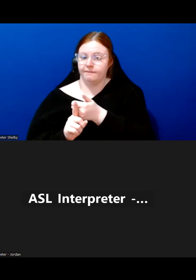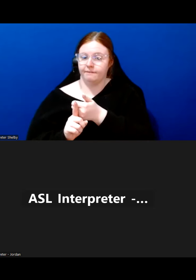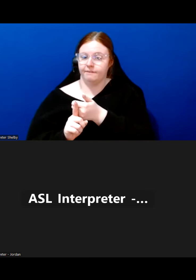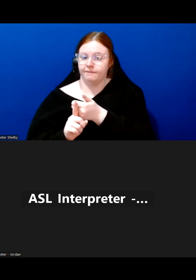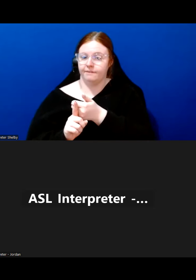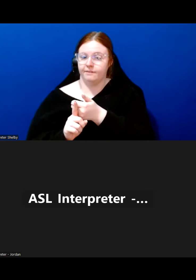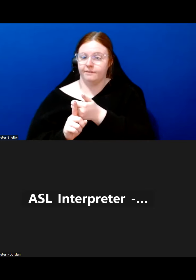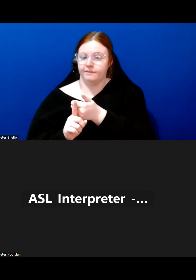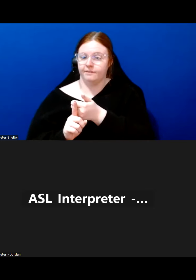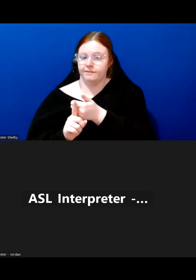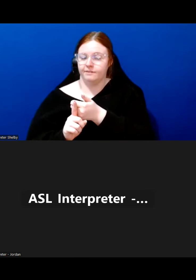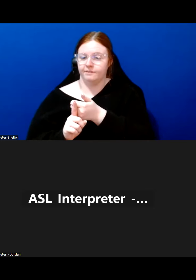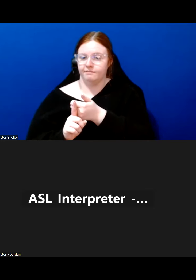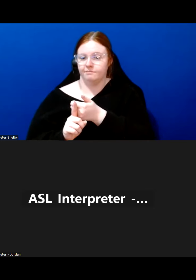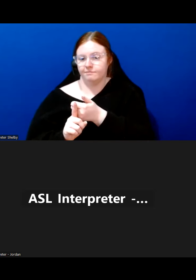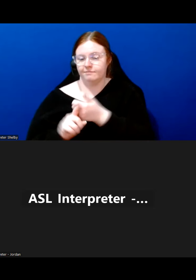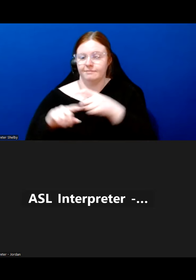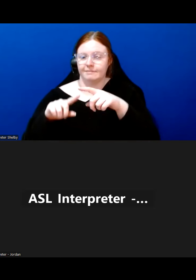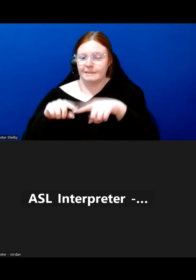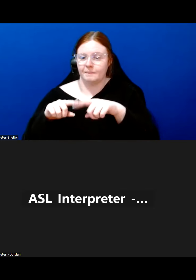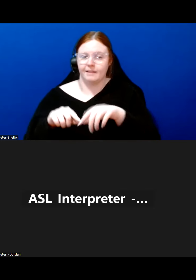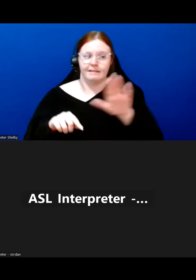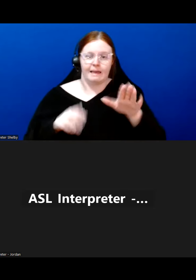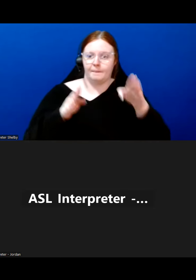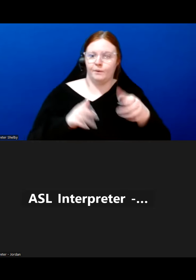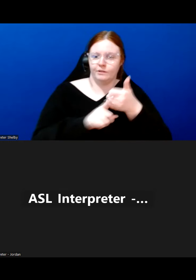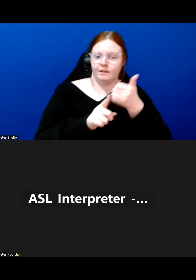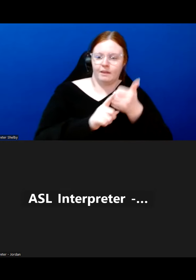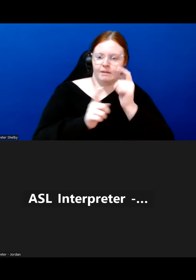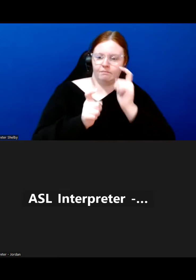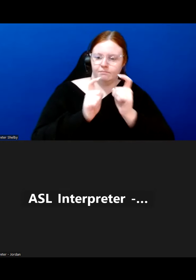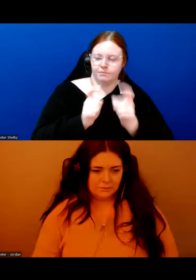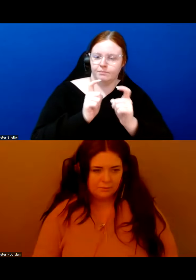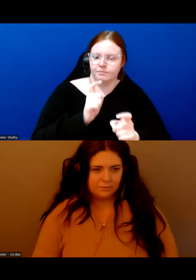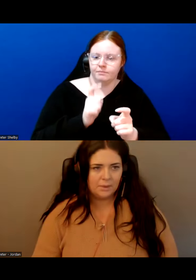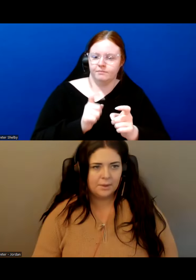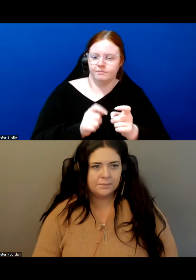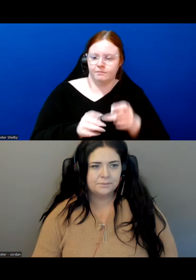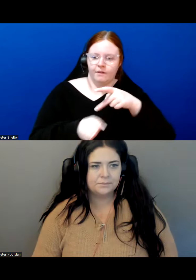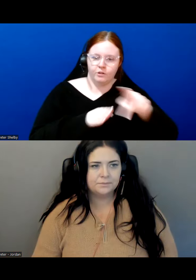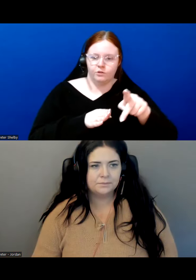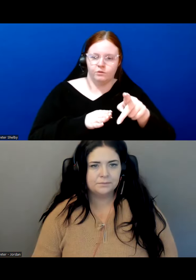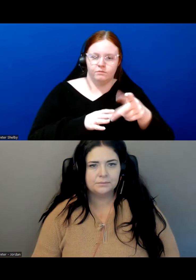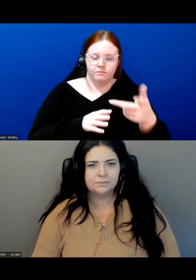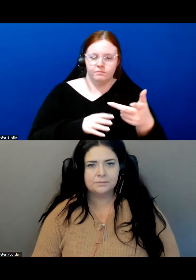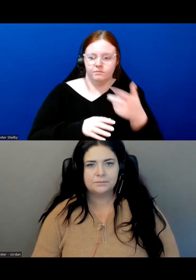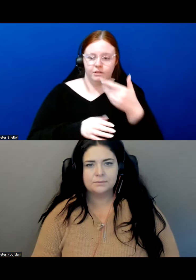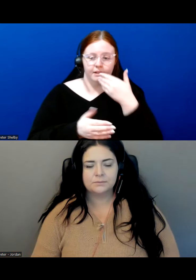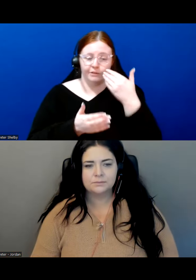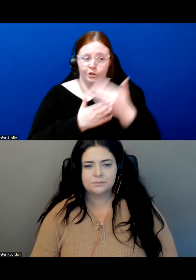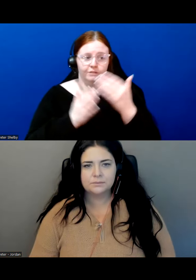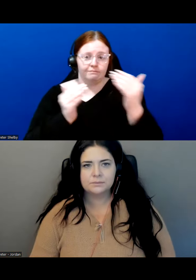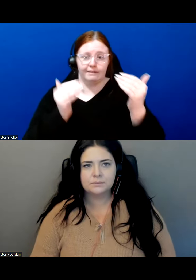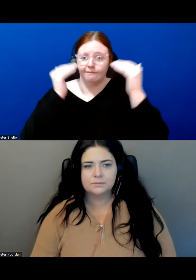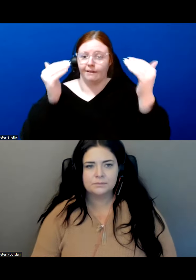your professional has programmed and fine-tuned it to be. You can have the best, most advanced hearing aid in